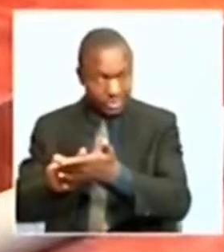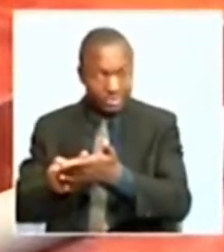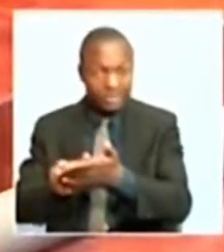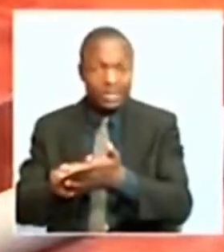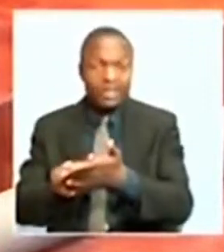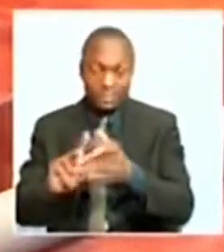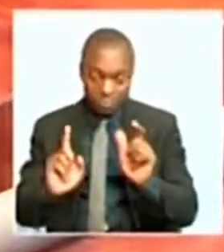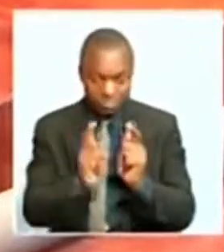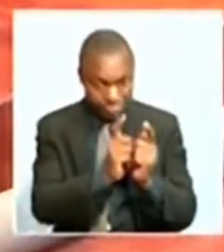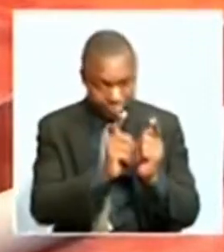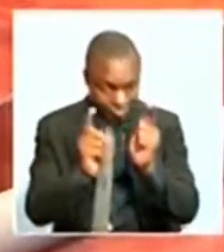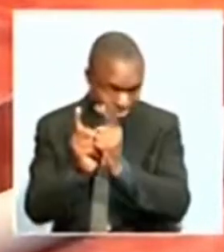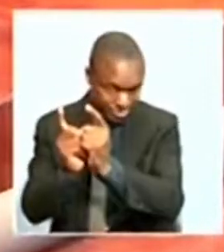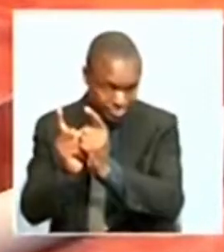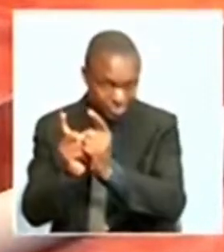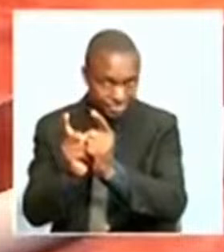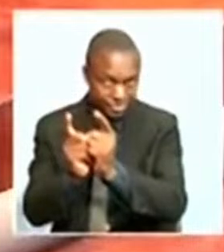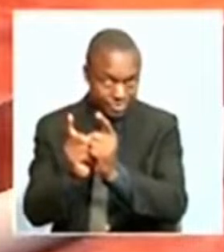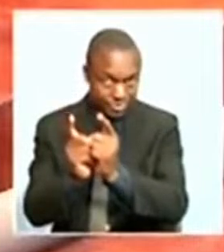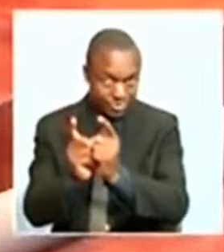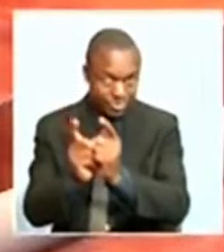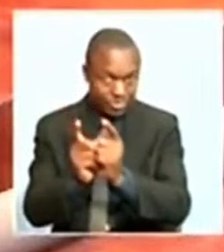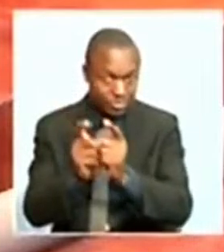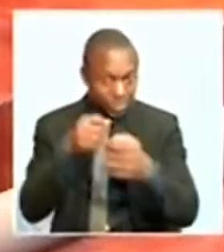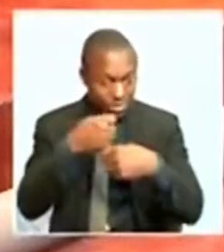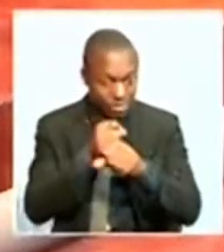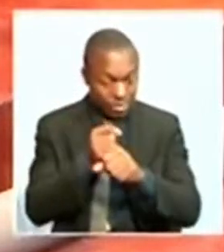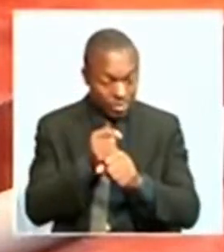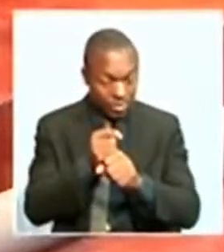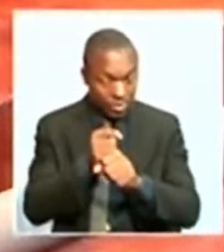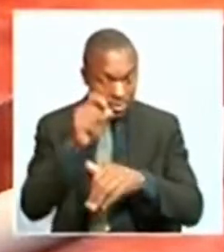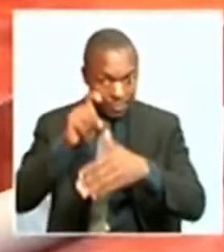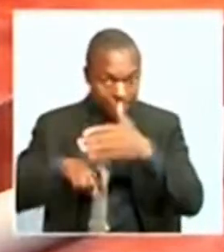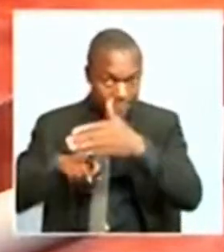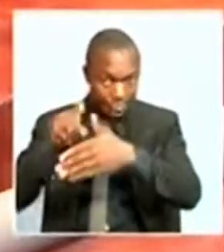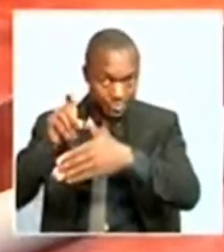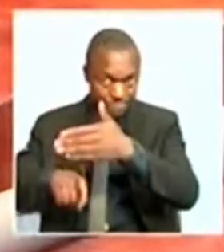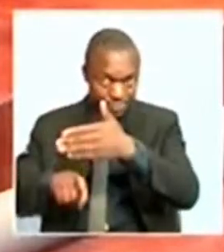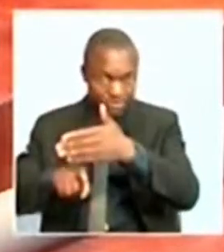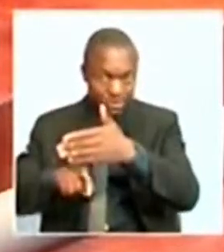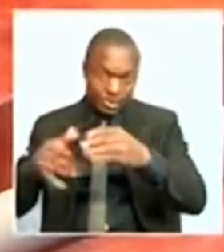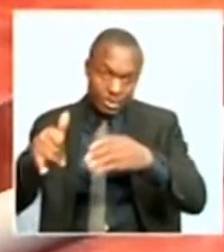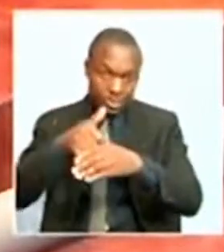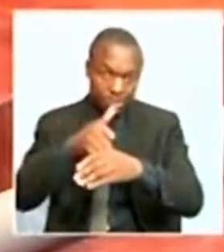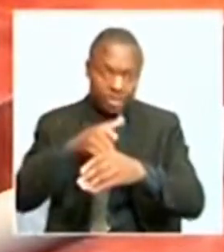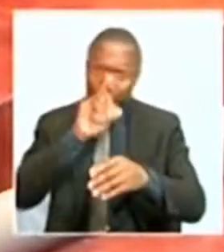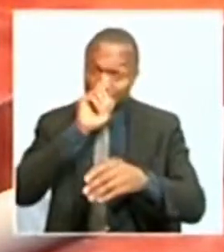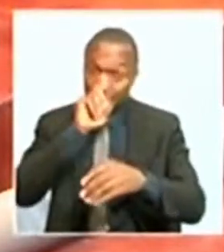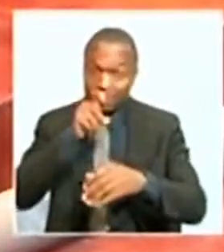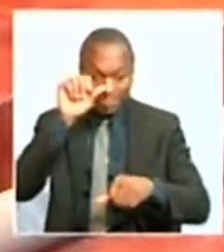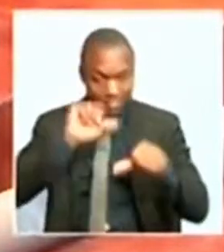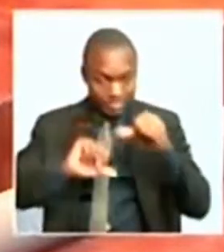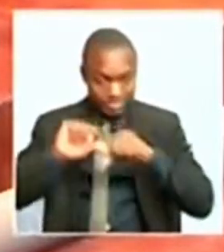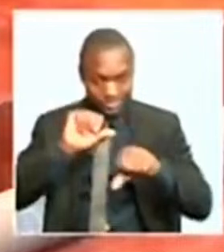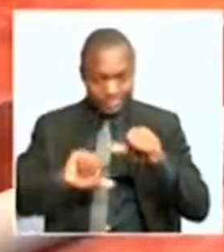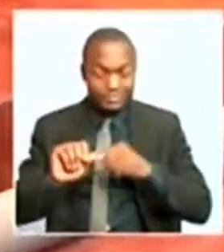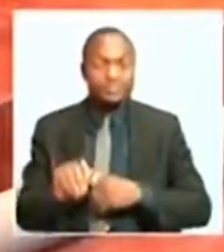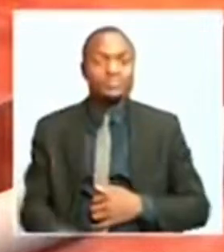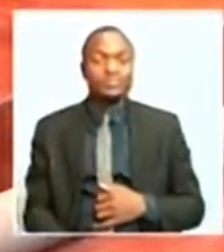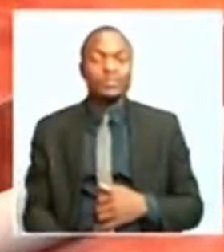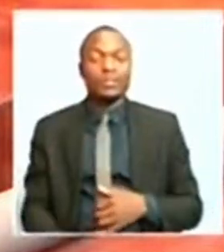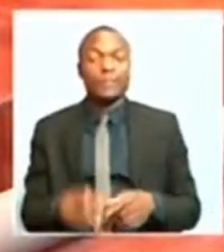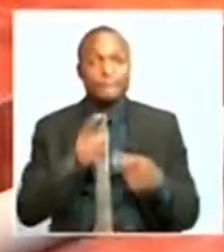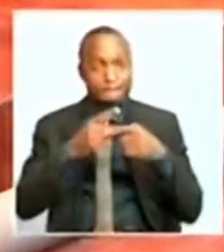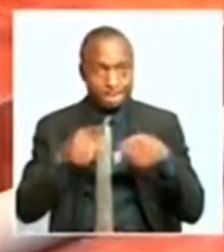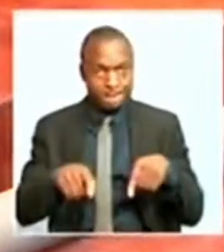do meet to create the fees, and including the insurance assessment and so on, which